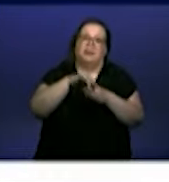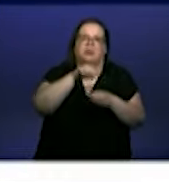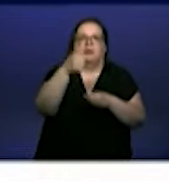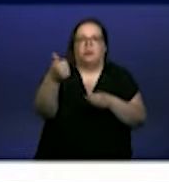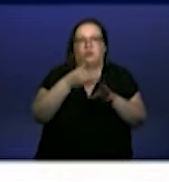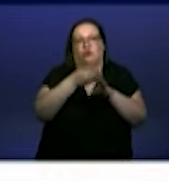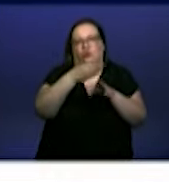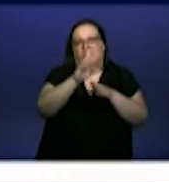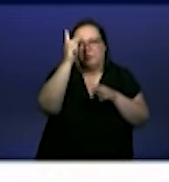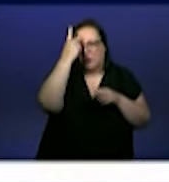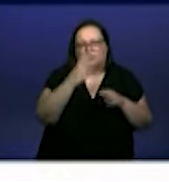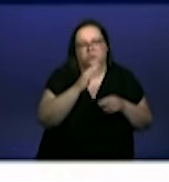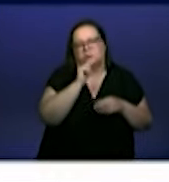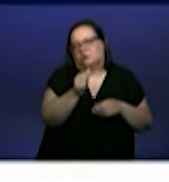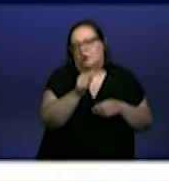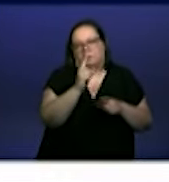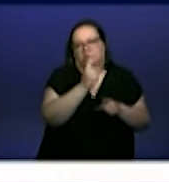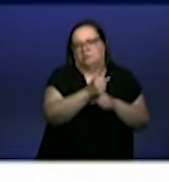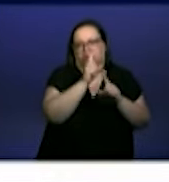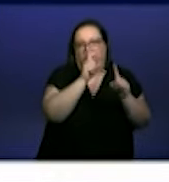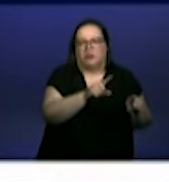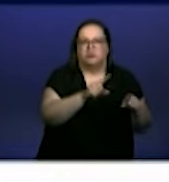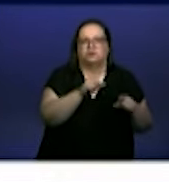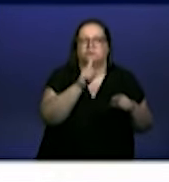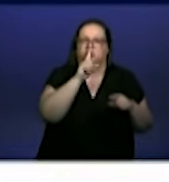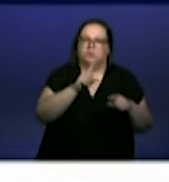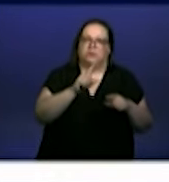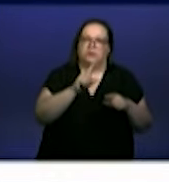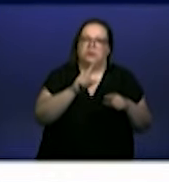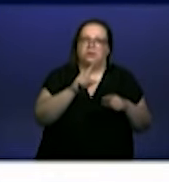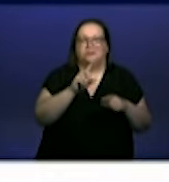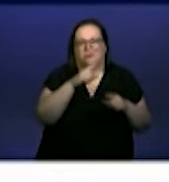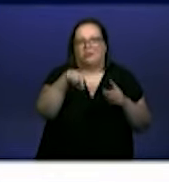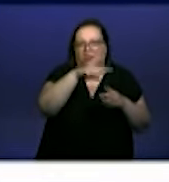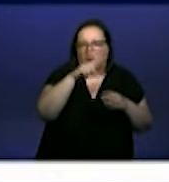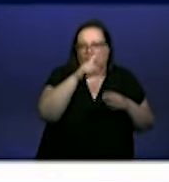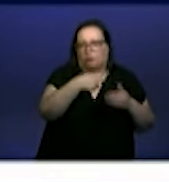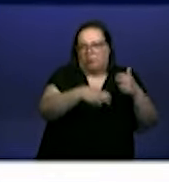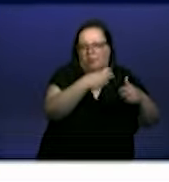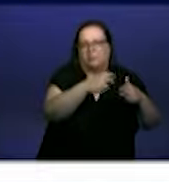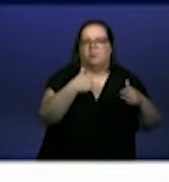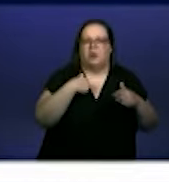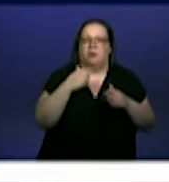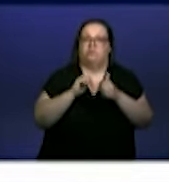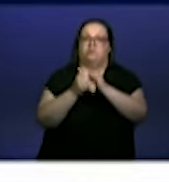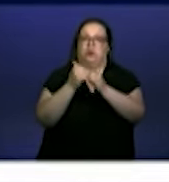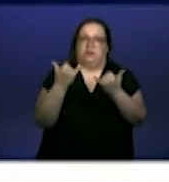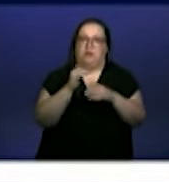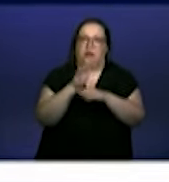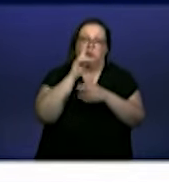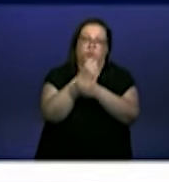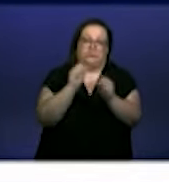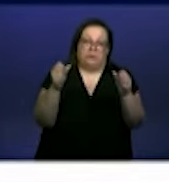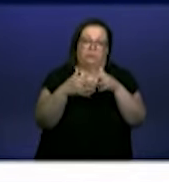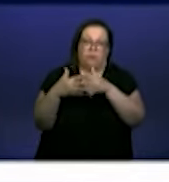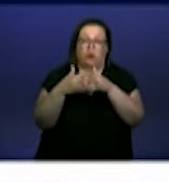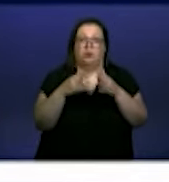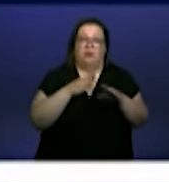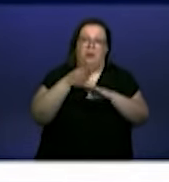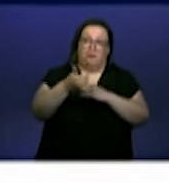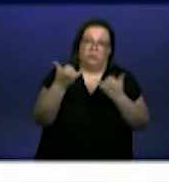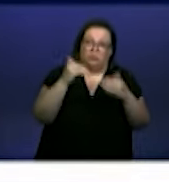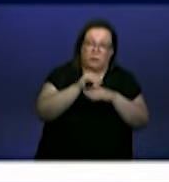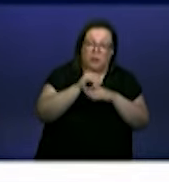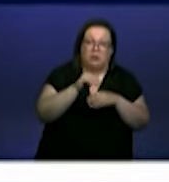problem. I'm running for the United States Senate to save America. Just think, after the election, we'll have the White House again. We're gonna take back